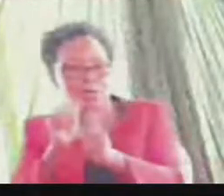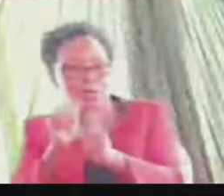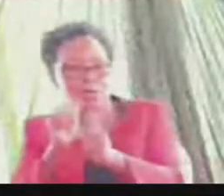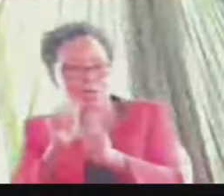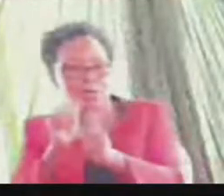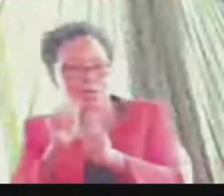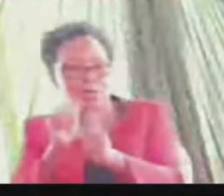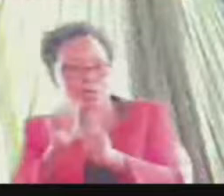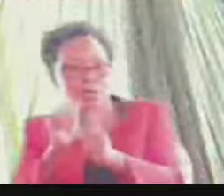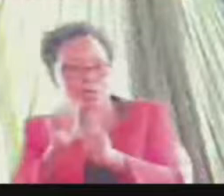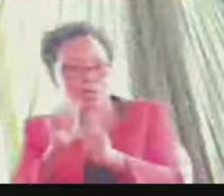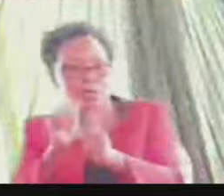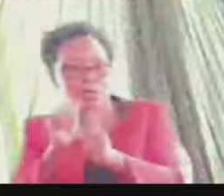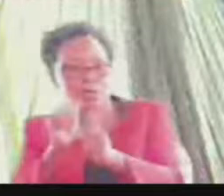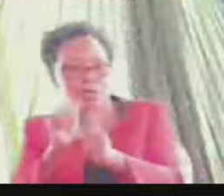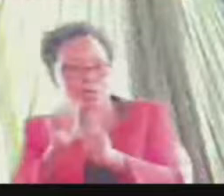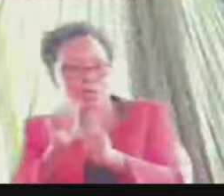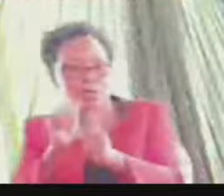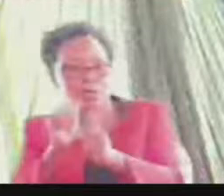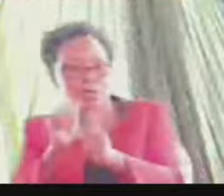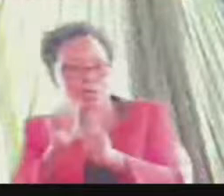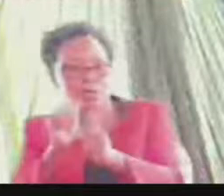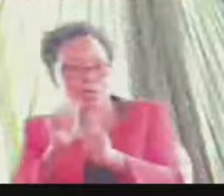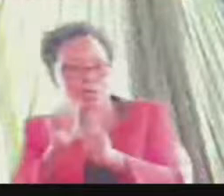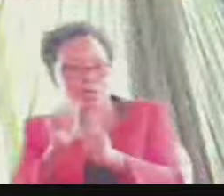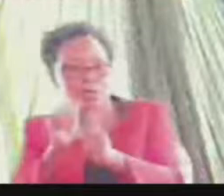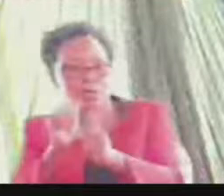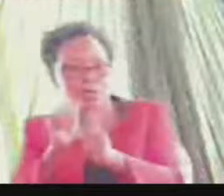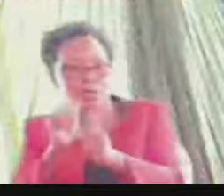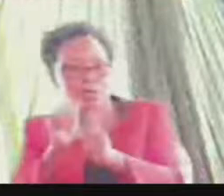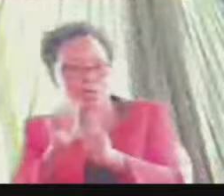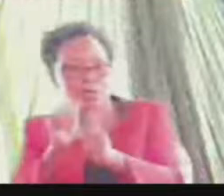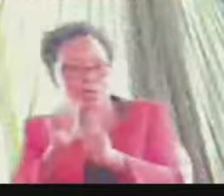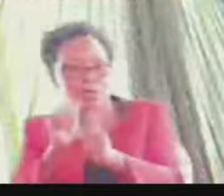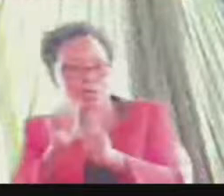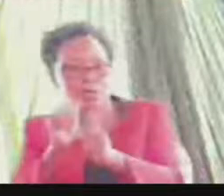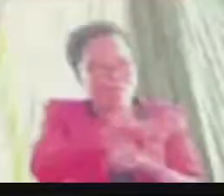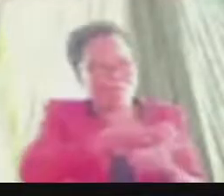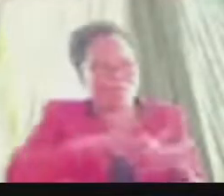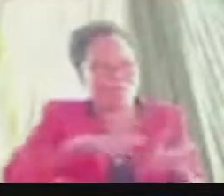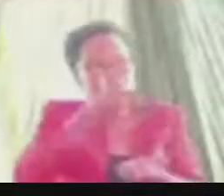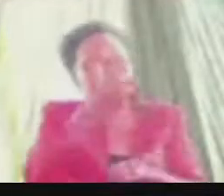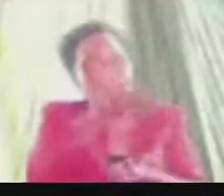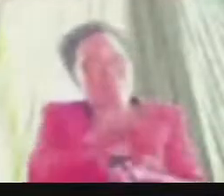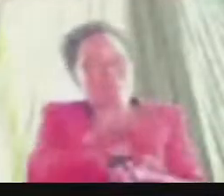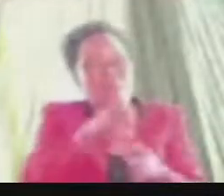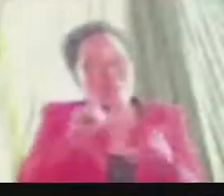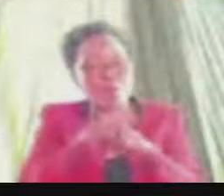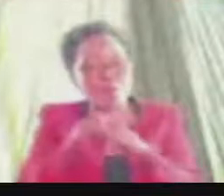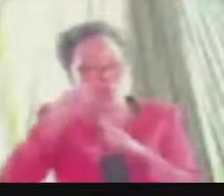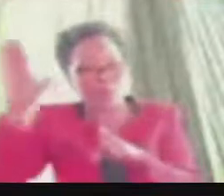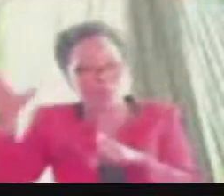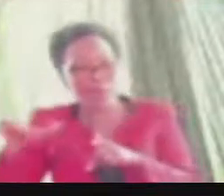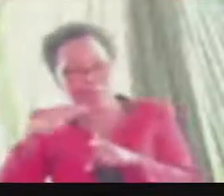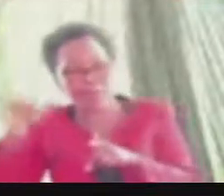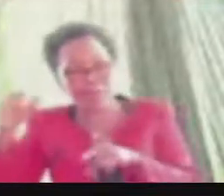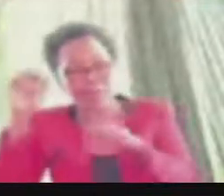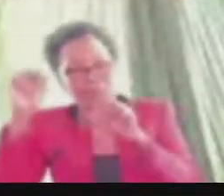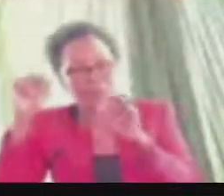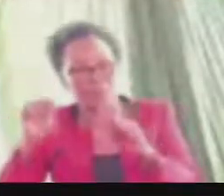it's becoming a bit confusing, and also the Parliament might wish